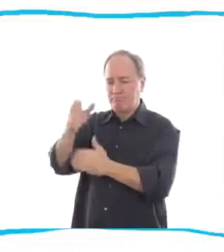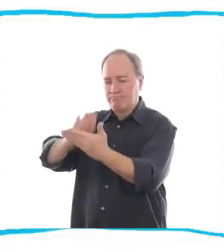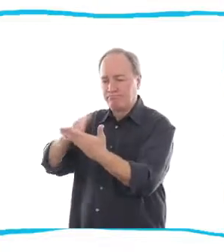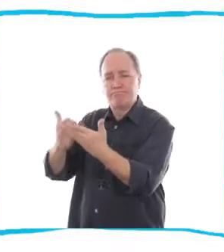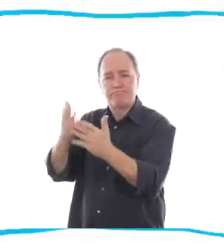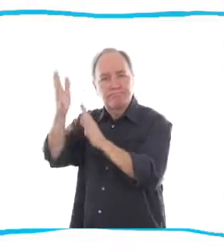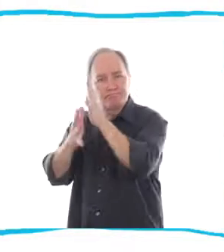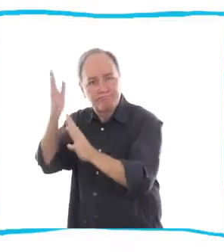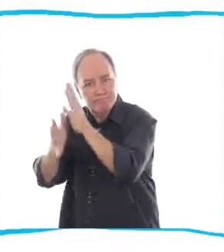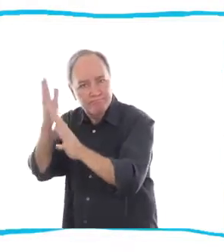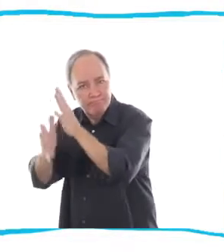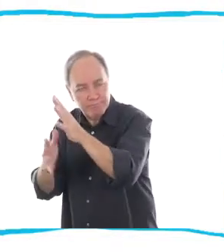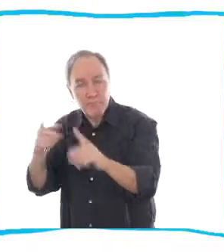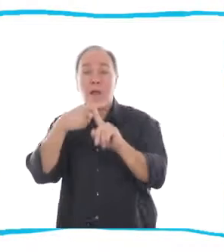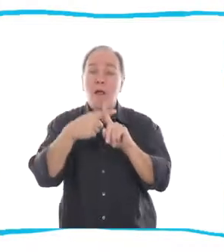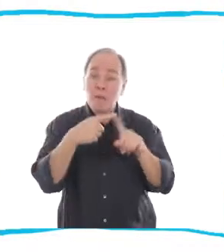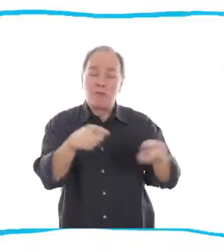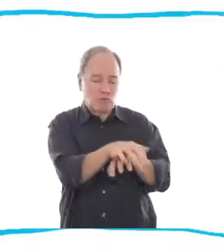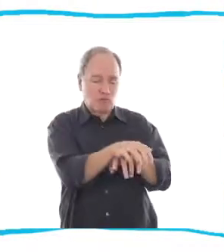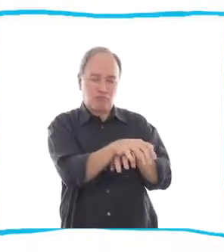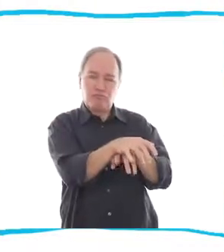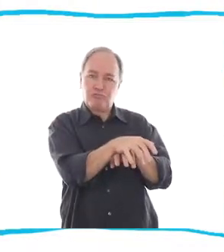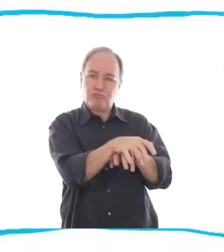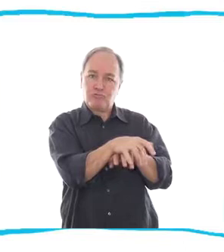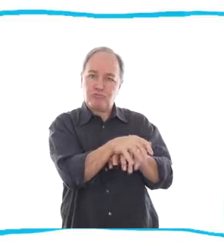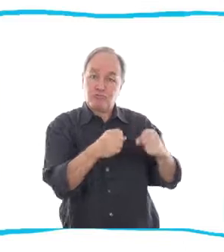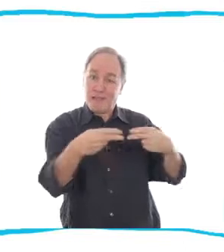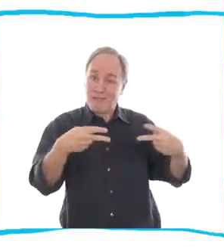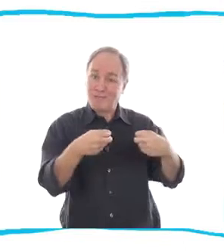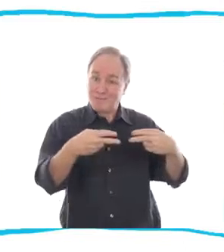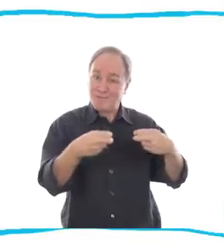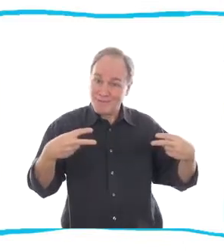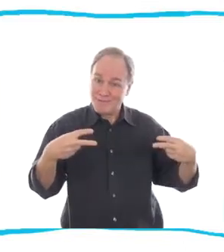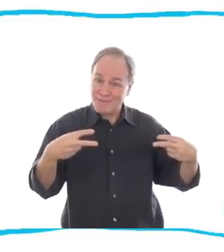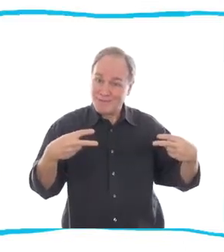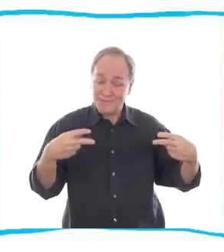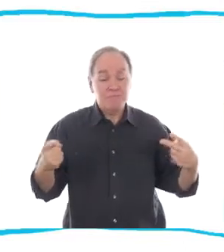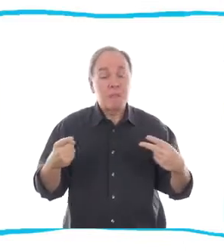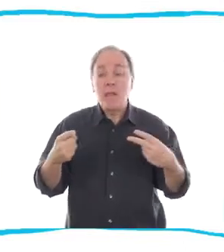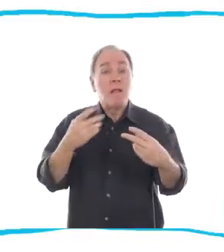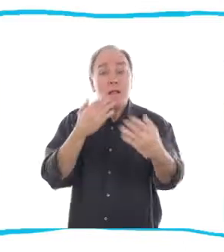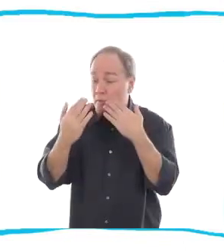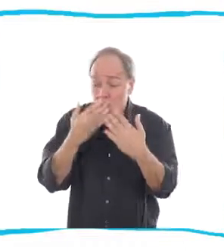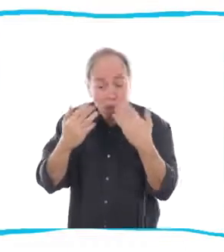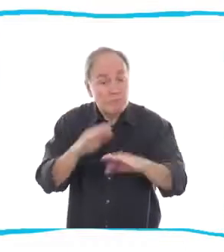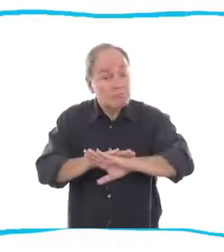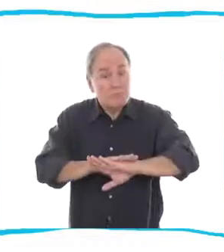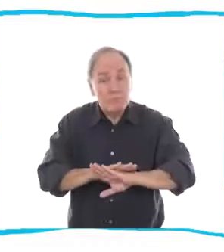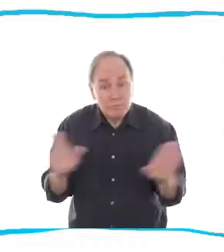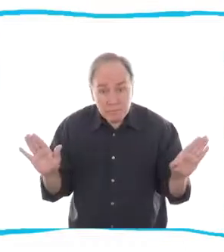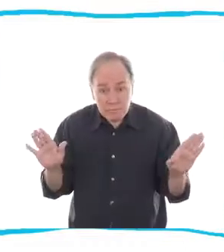have sign language and closed captioning services, often called CART services. After